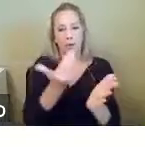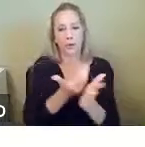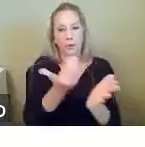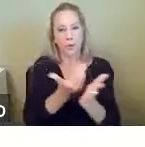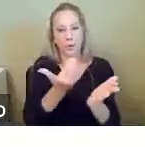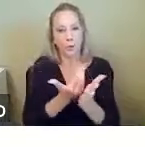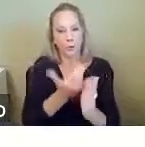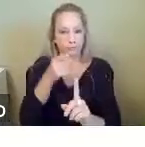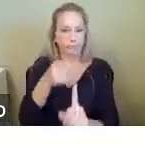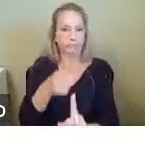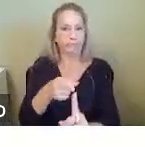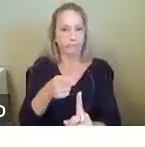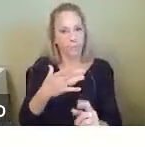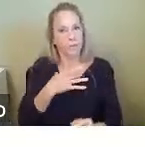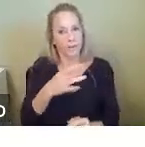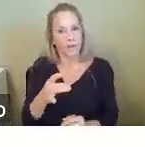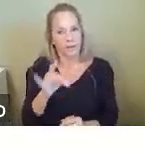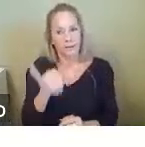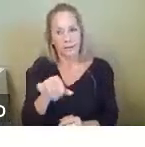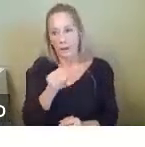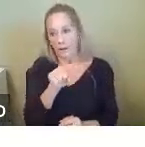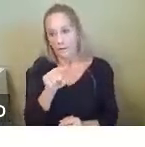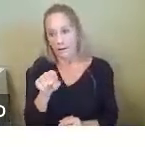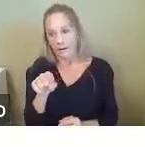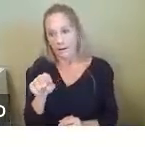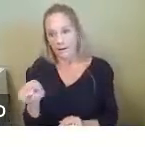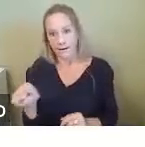see, we like the direction of that line.